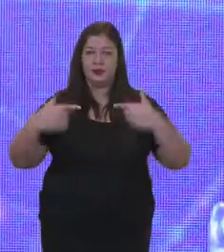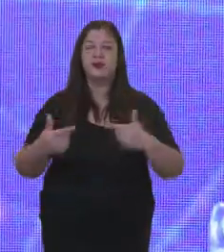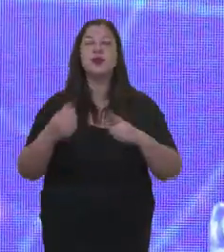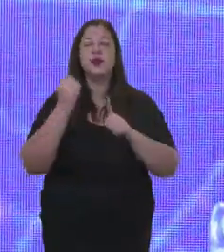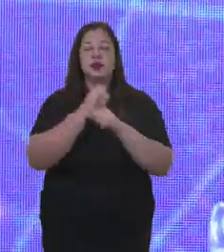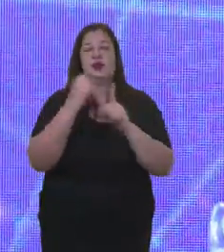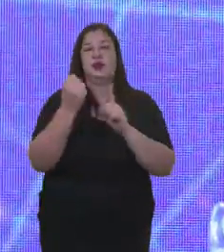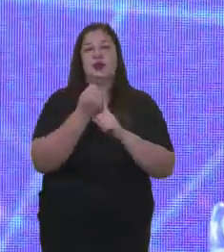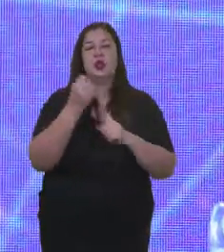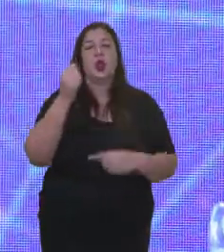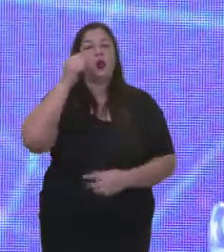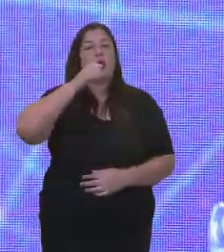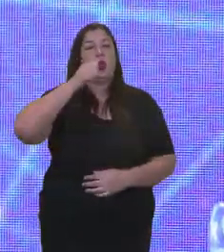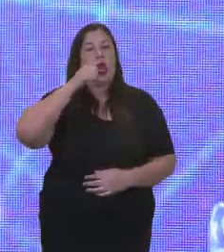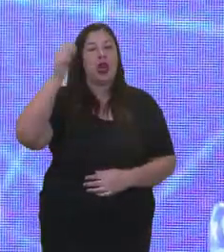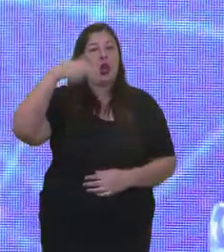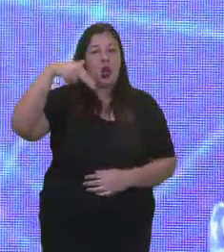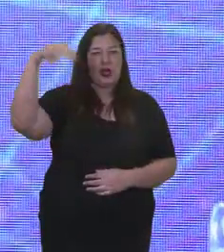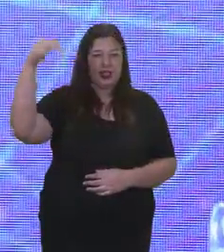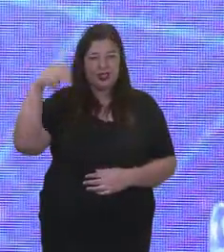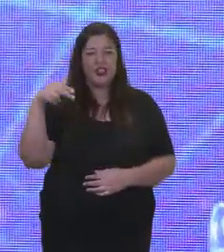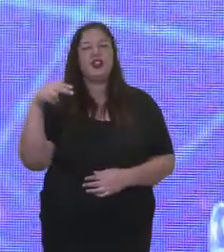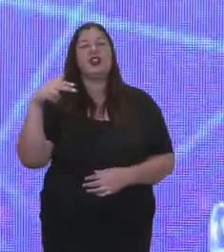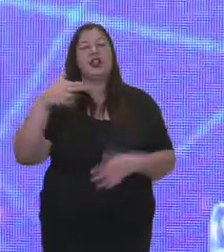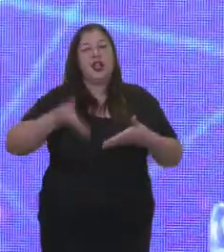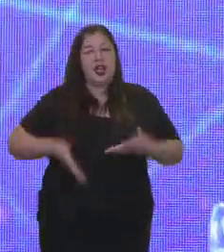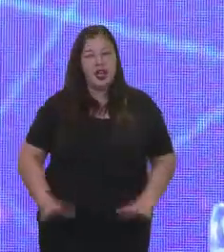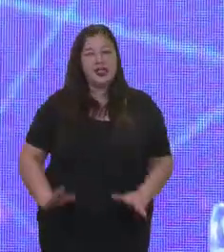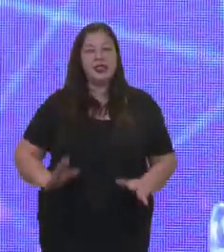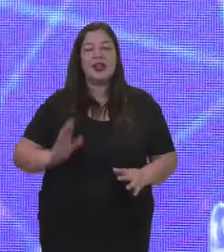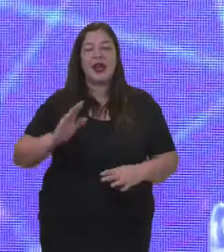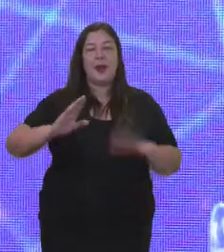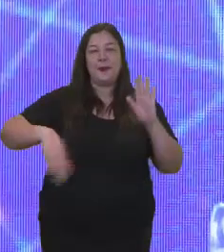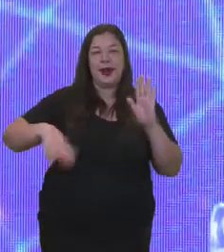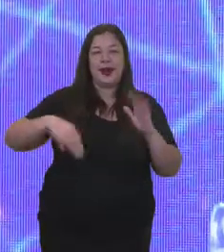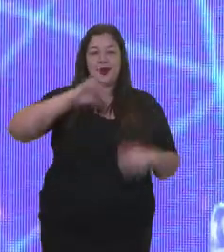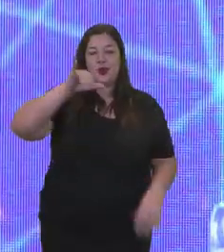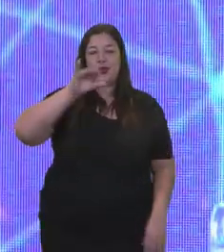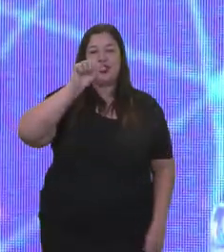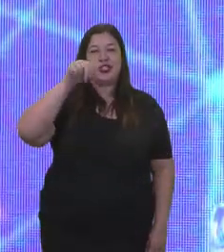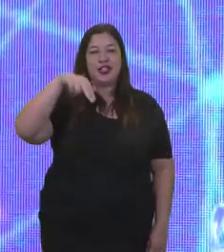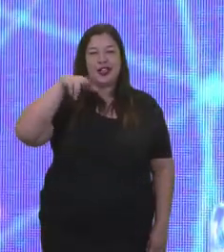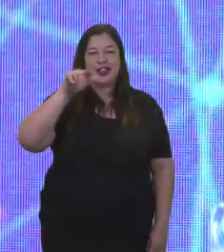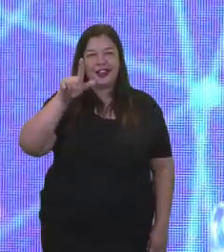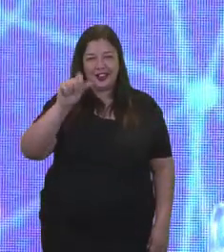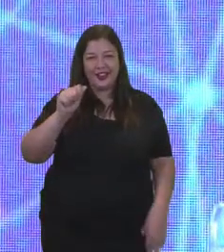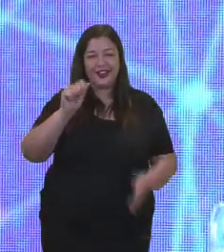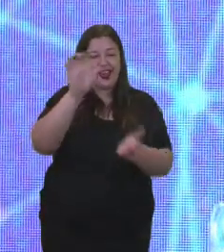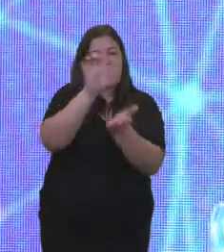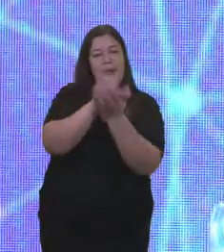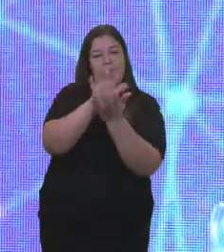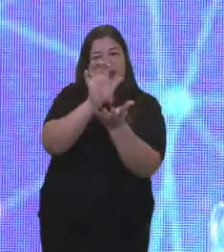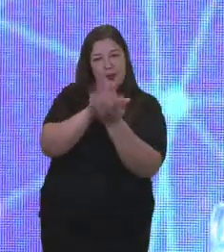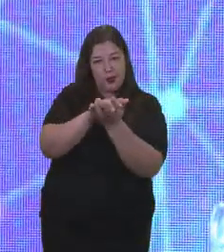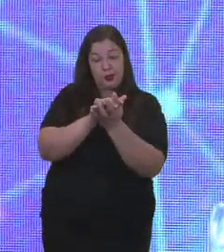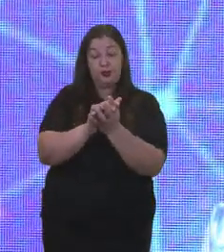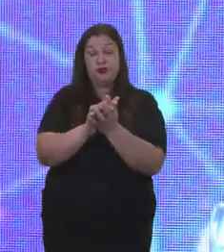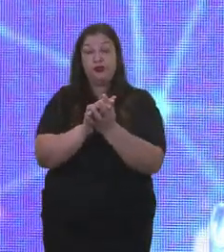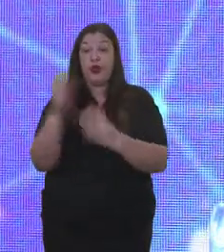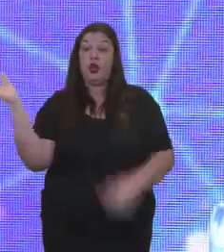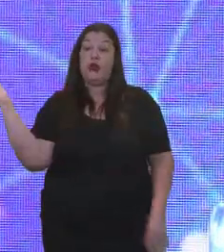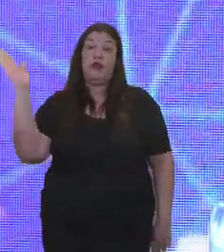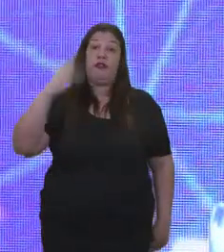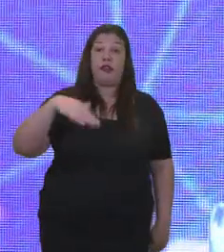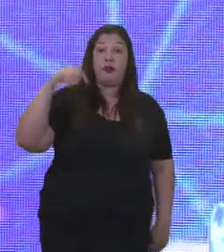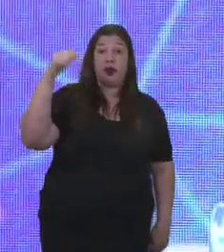My name as activist is Cris dos Prazeres. I'm from the Northeast. I was born in a beach in Pernambuco. I came